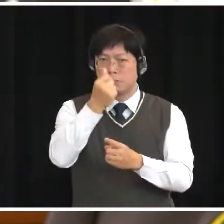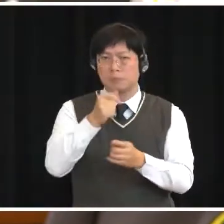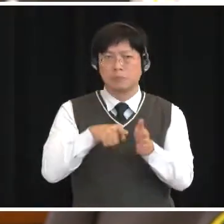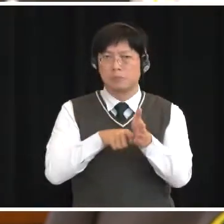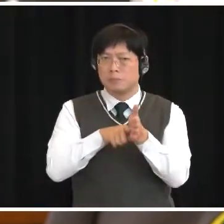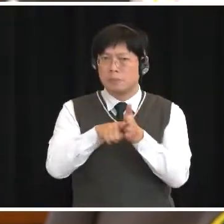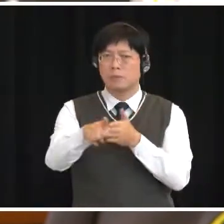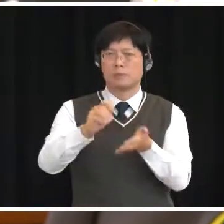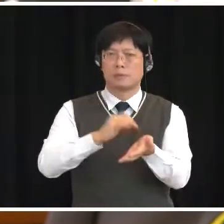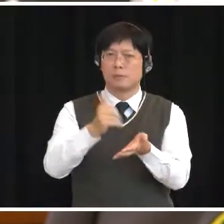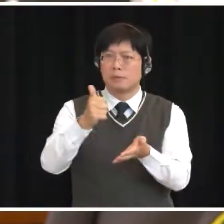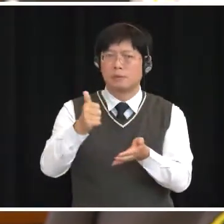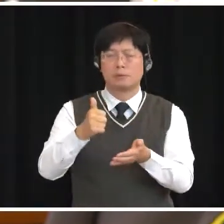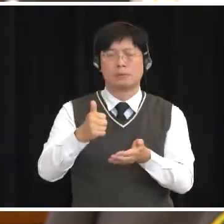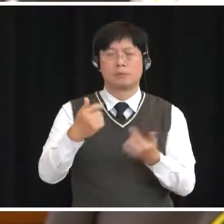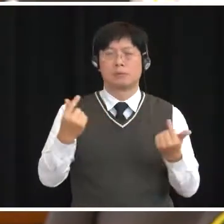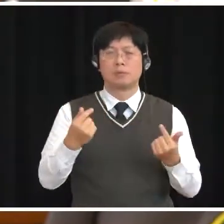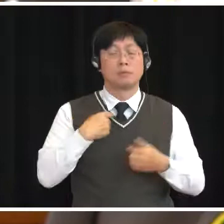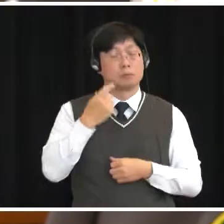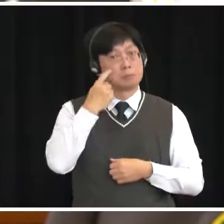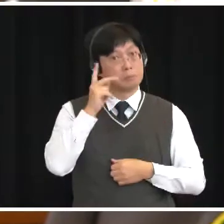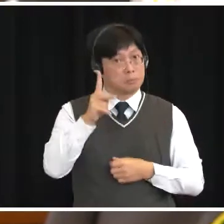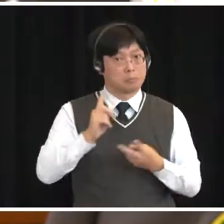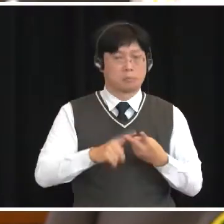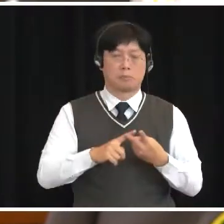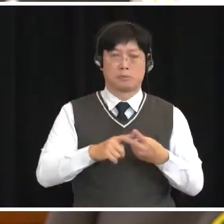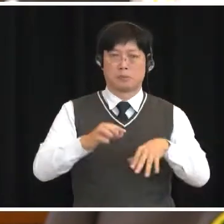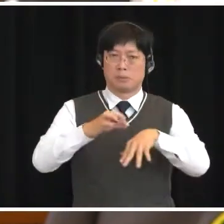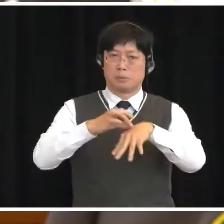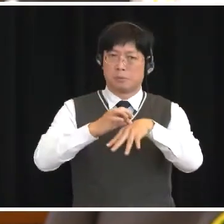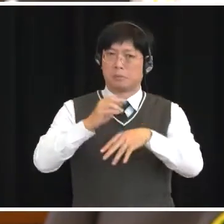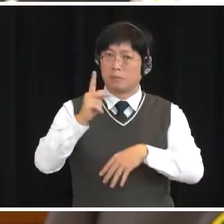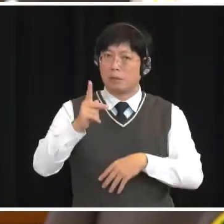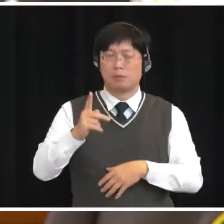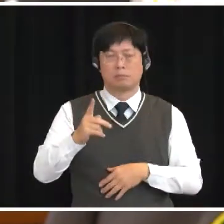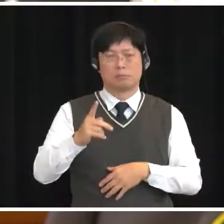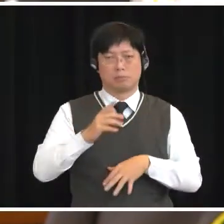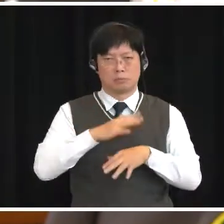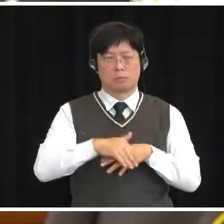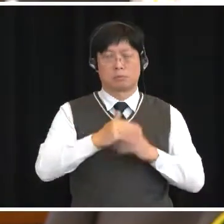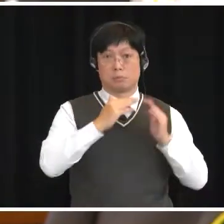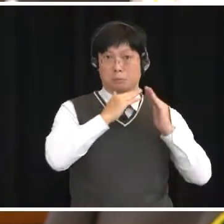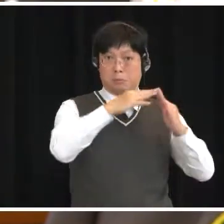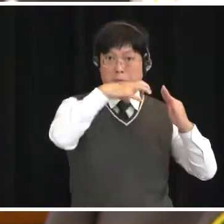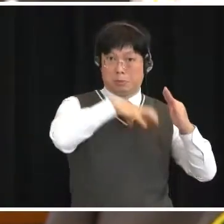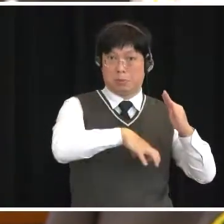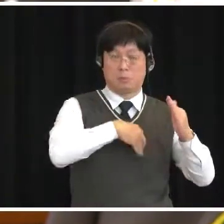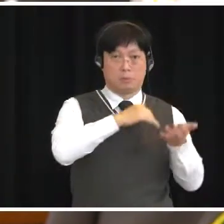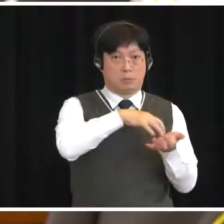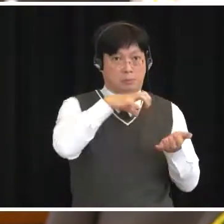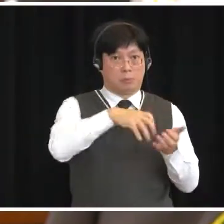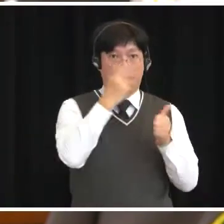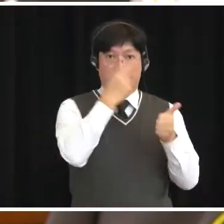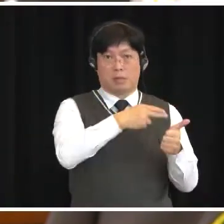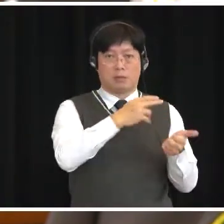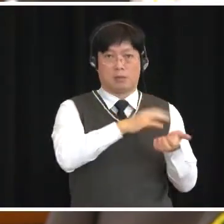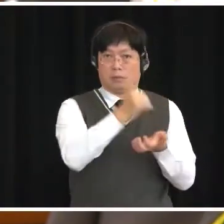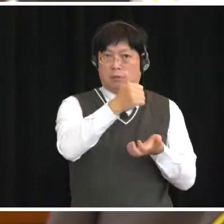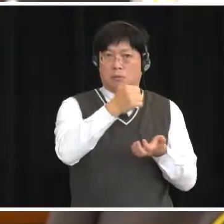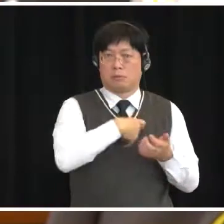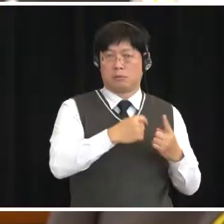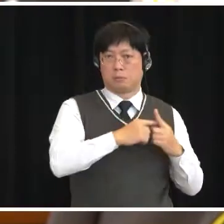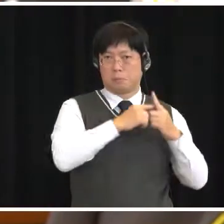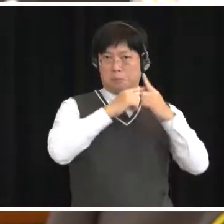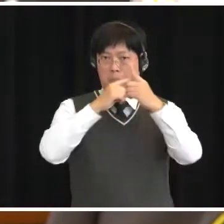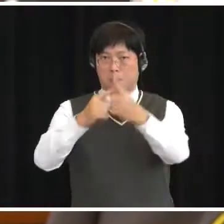services, of course, will be part of it, but they are also eye doctors, skin doctors, dermatologists. In